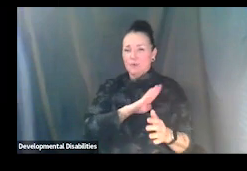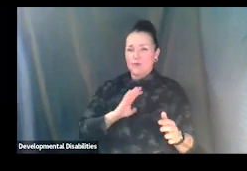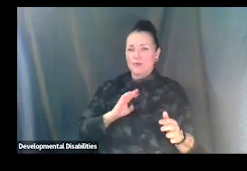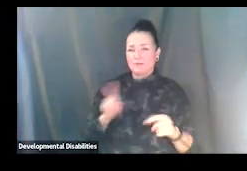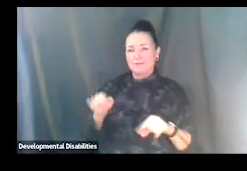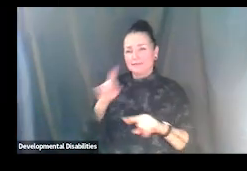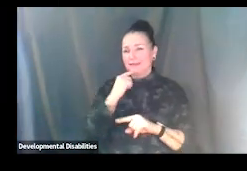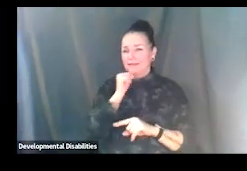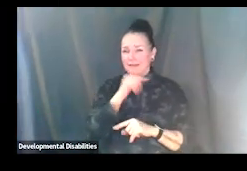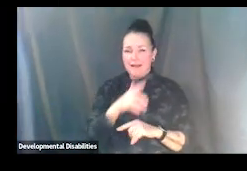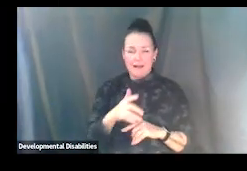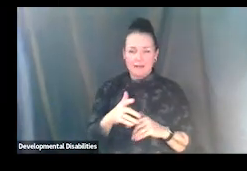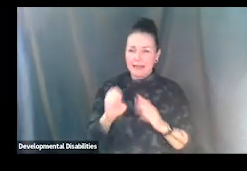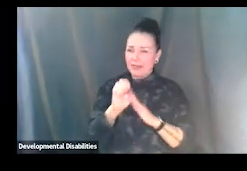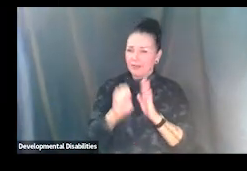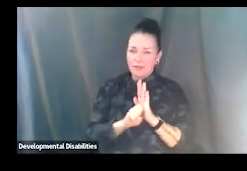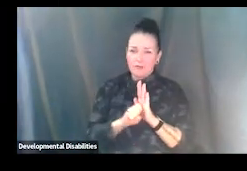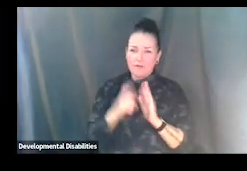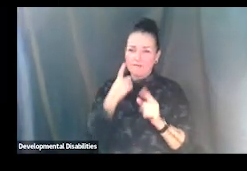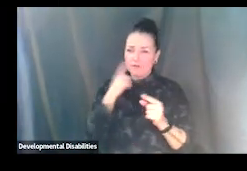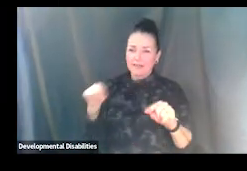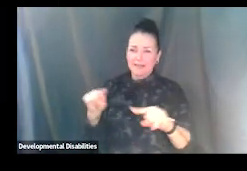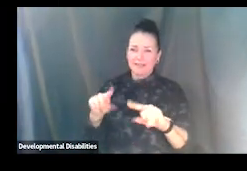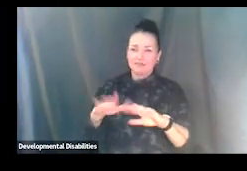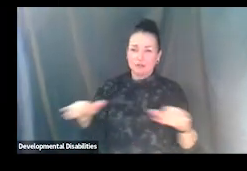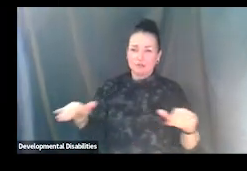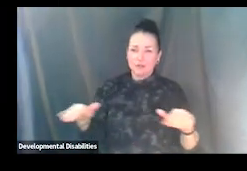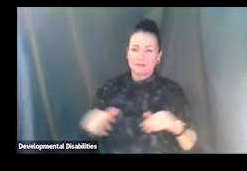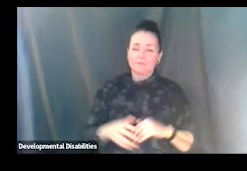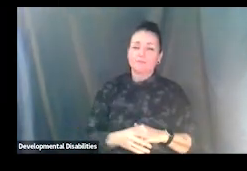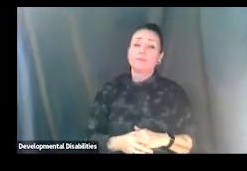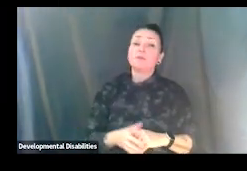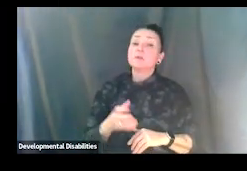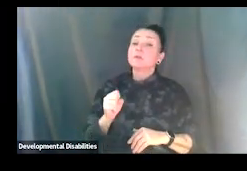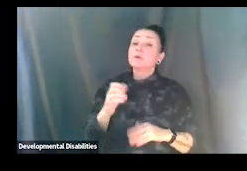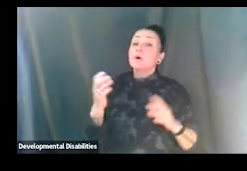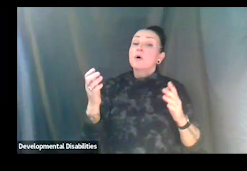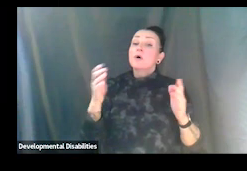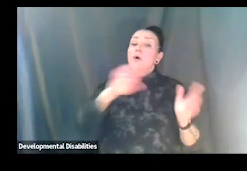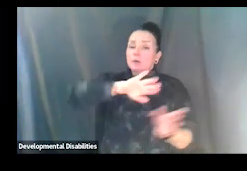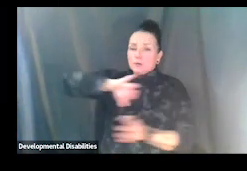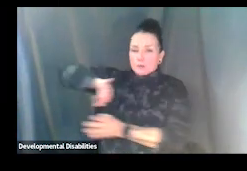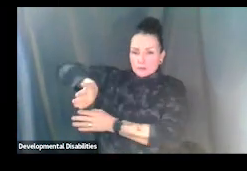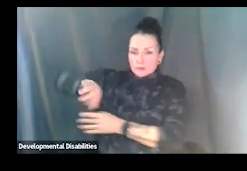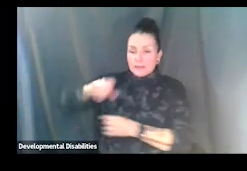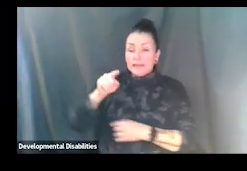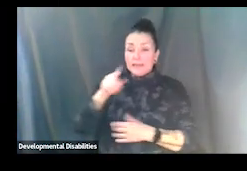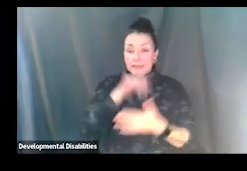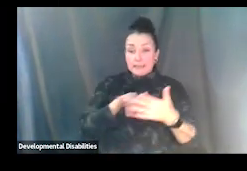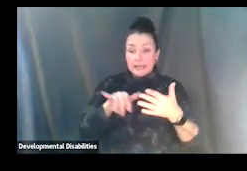is that most studies are fairly short-term. And in this study, it was sort of similar to the risperidone one I just showed, in that